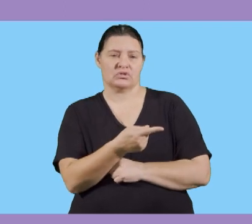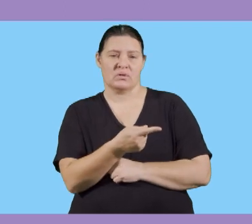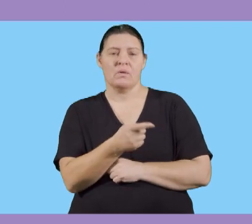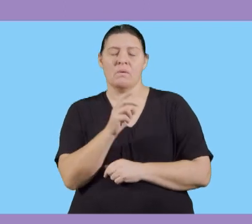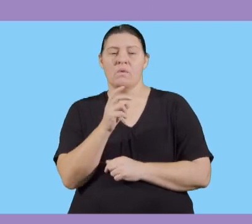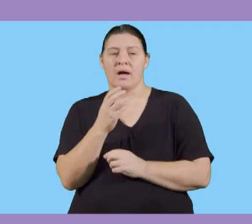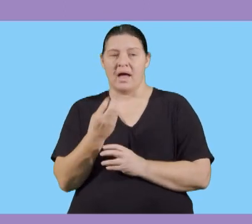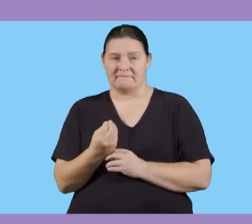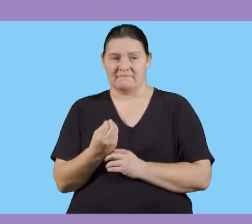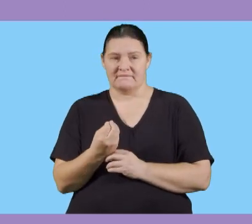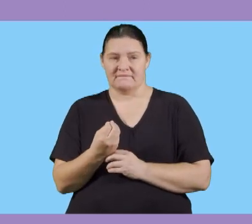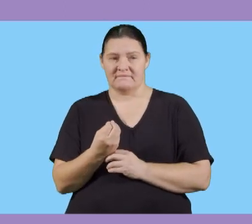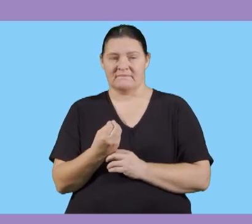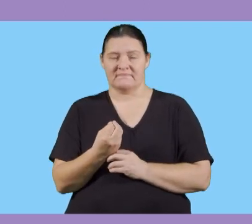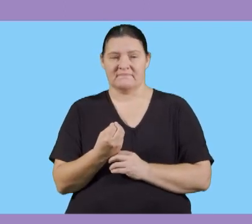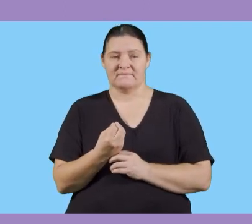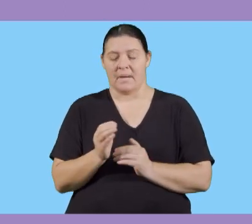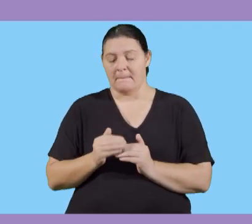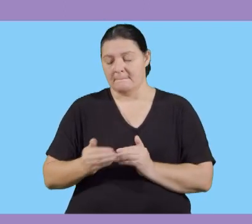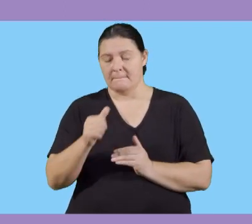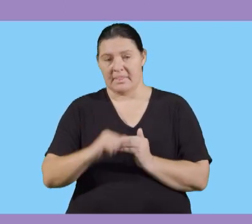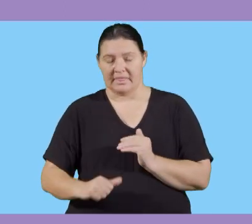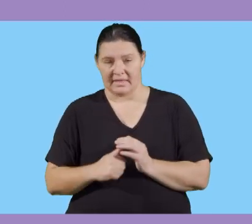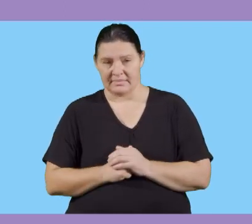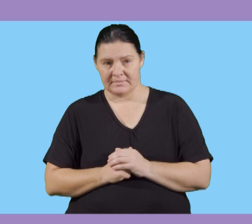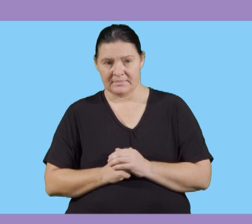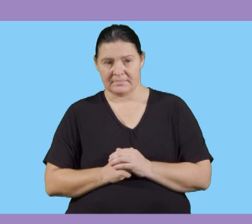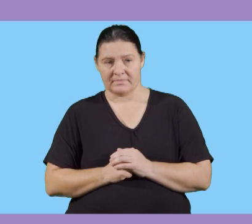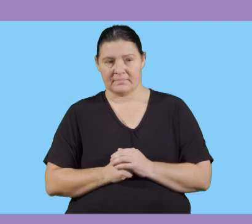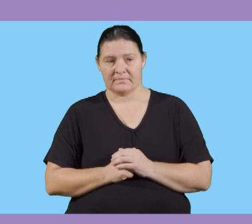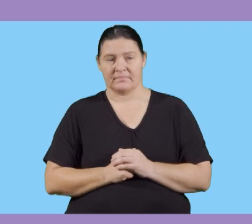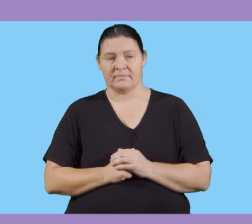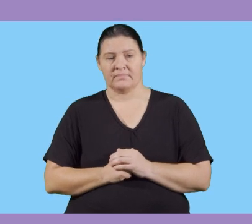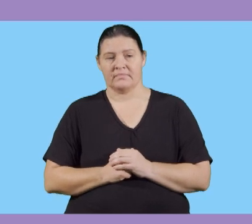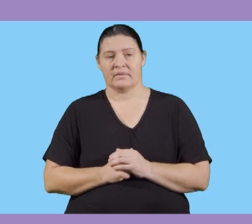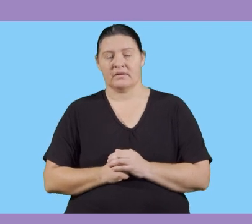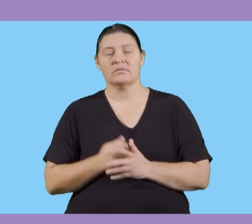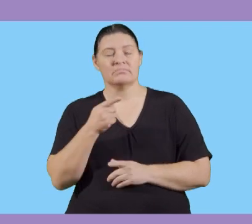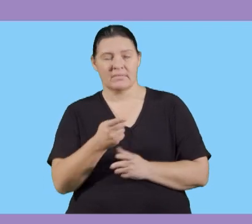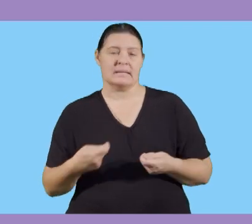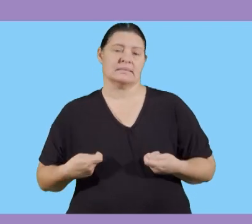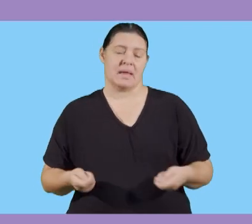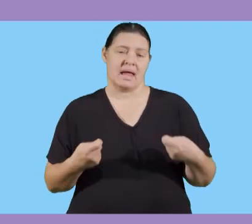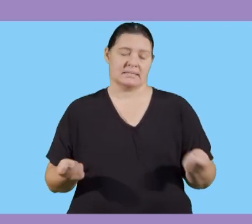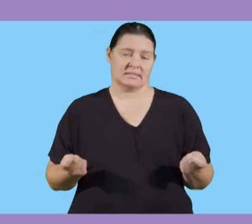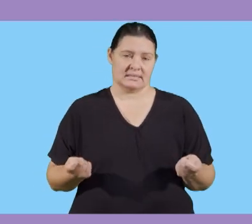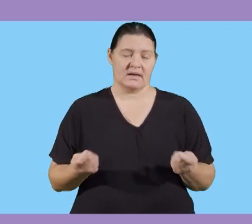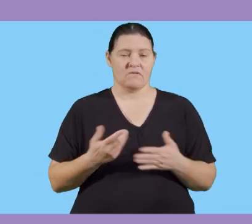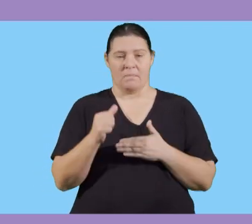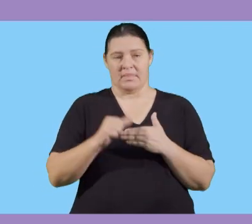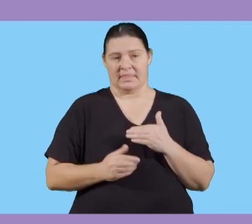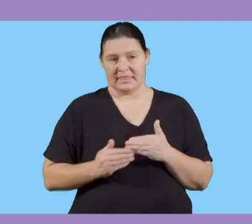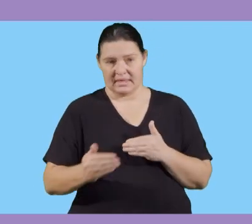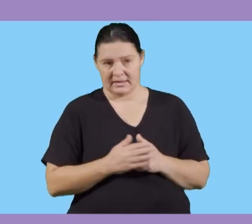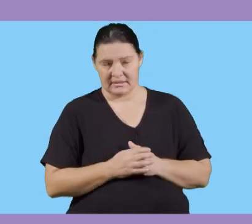she will have for the rest of the month. So these are the items that Tanya has spent on for